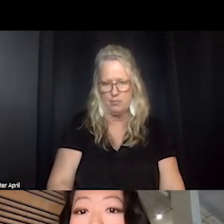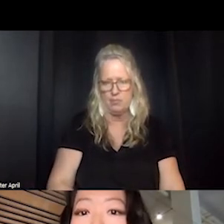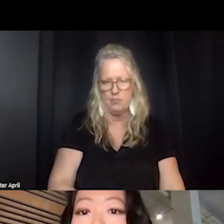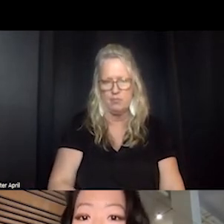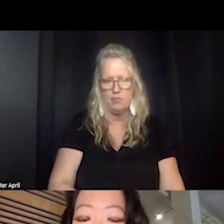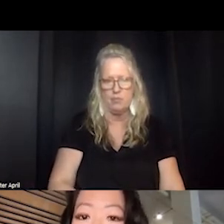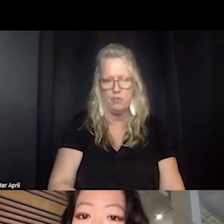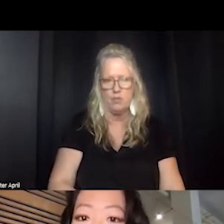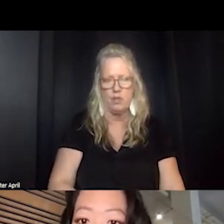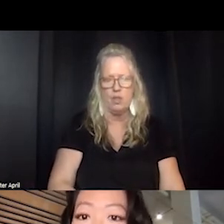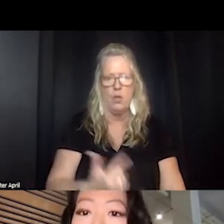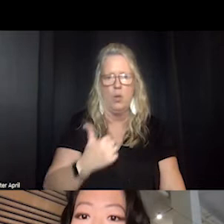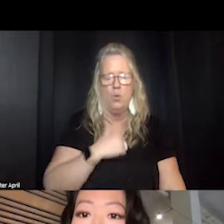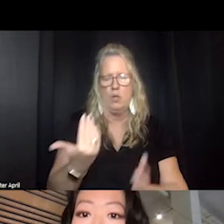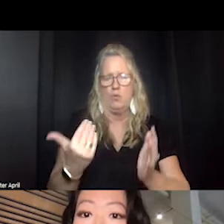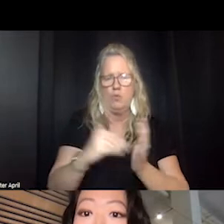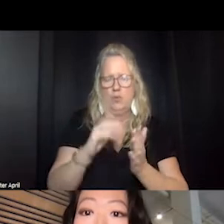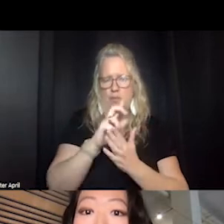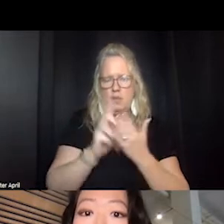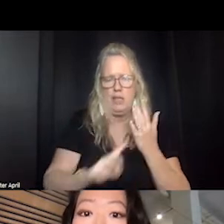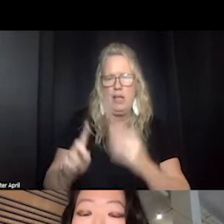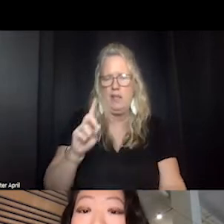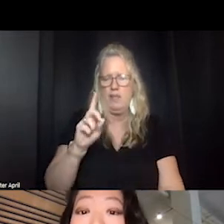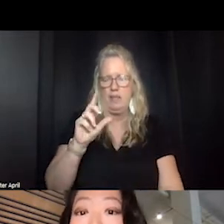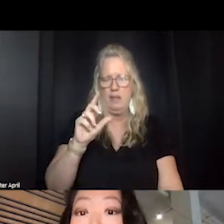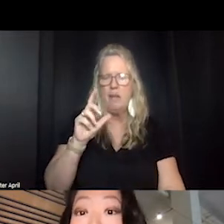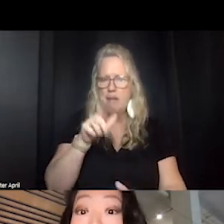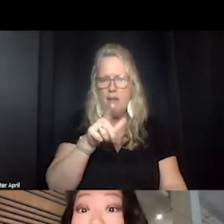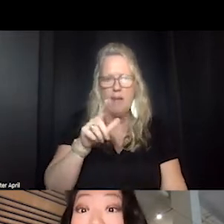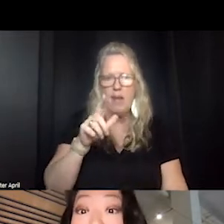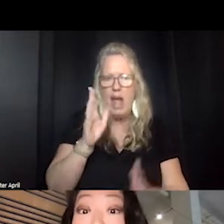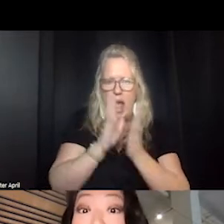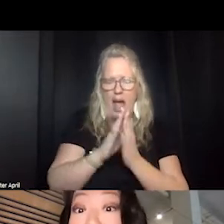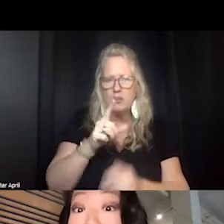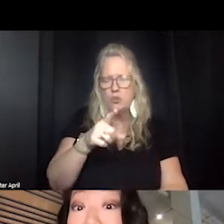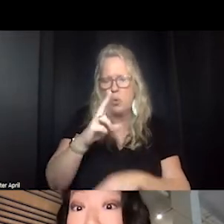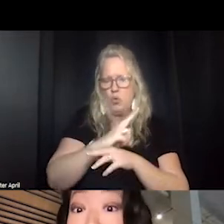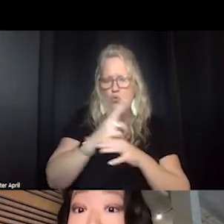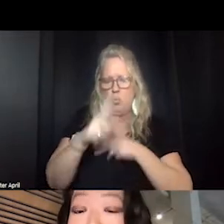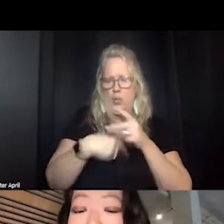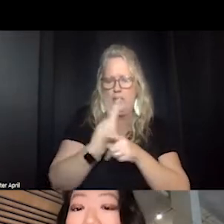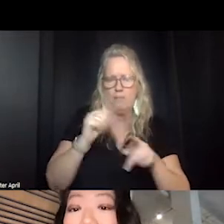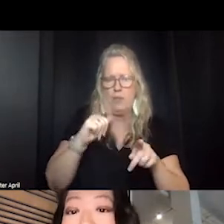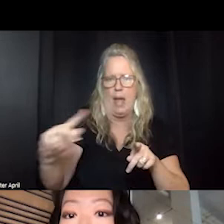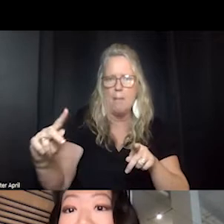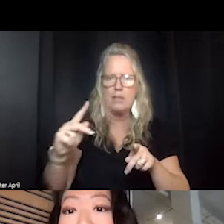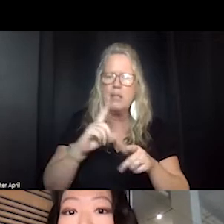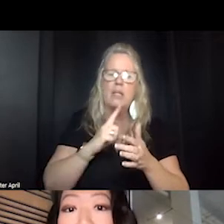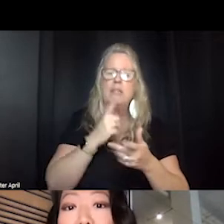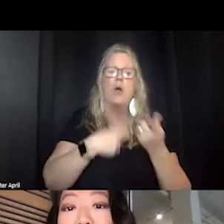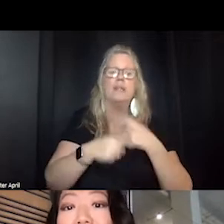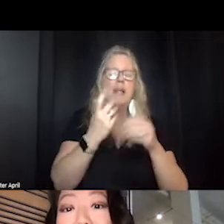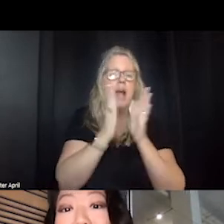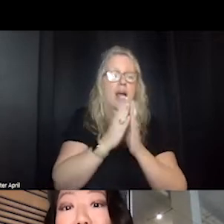We redesigned the original accesSOS app to ask the user what type of emergency they're experiencing, instead of